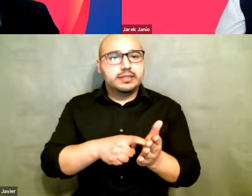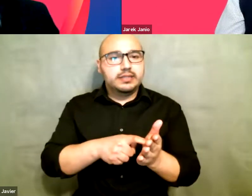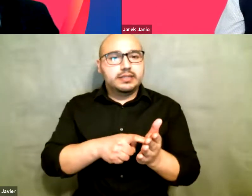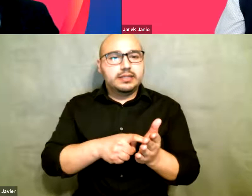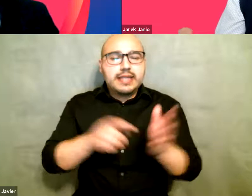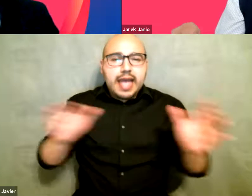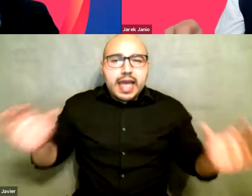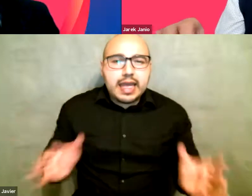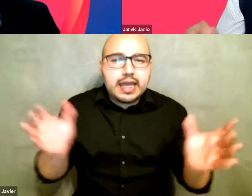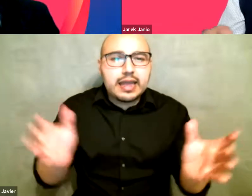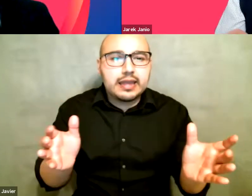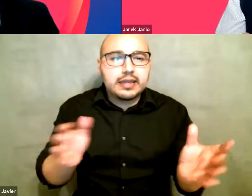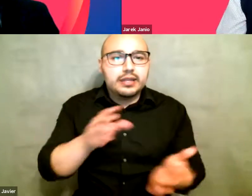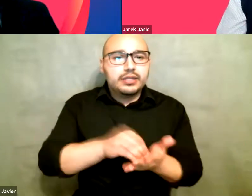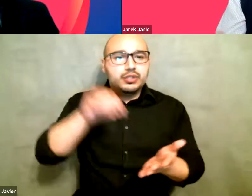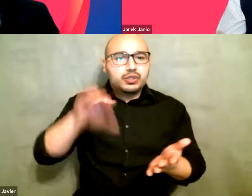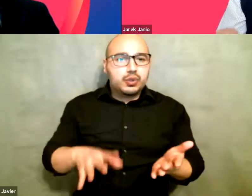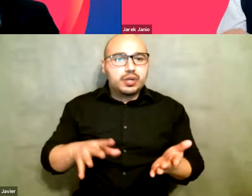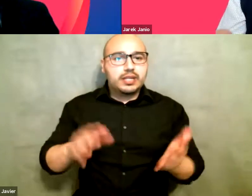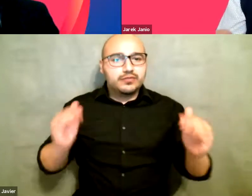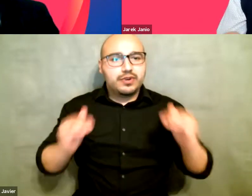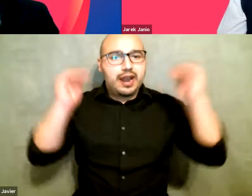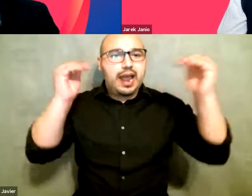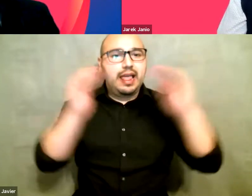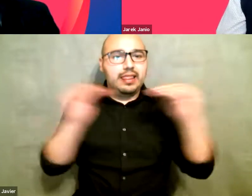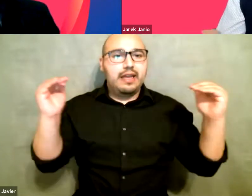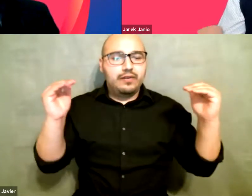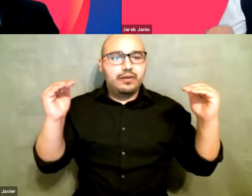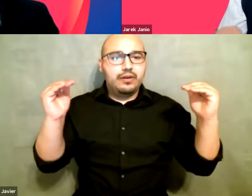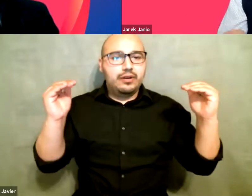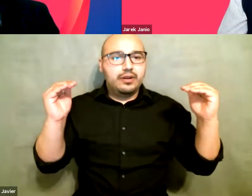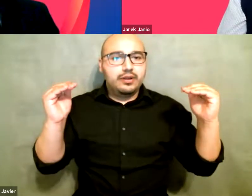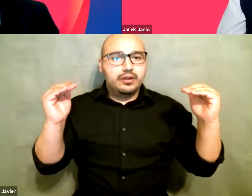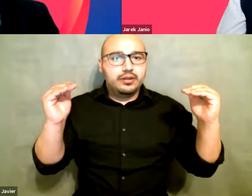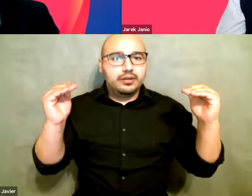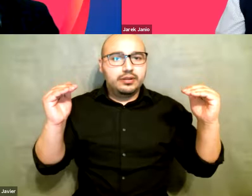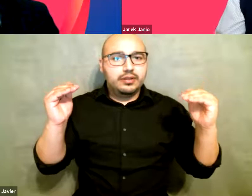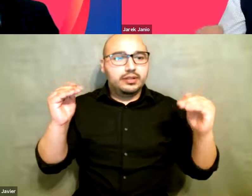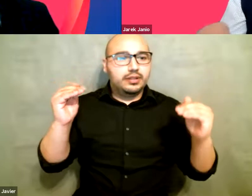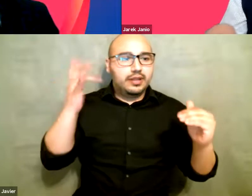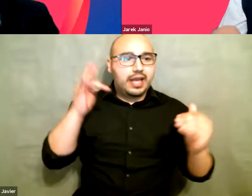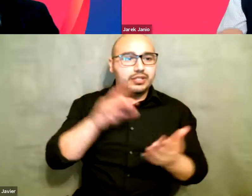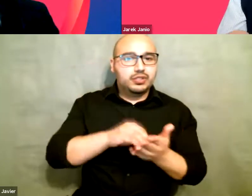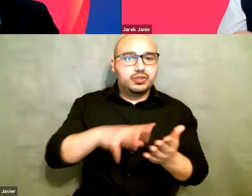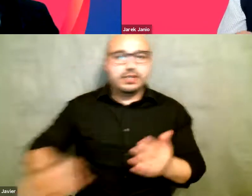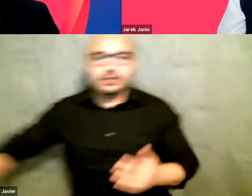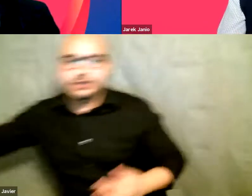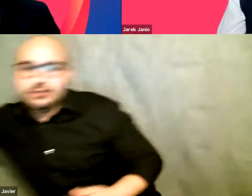moving students to the higher level? And again, in many cases, faculty feel that students are not always necessarily